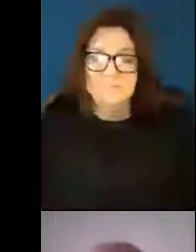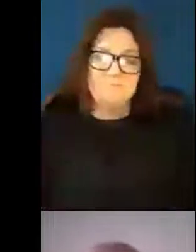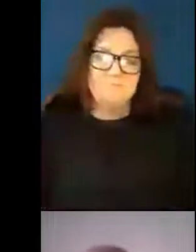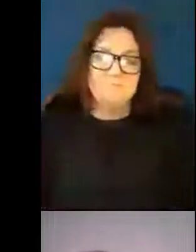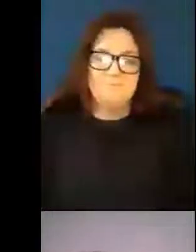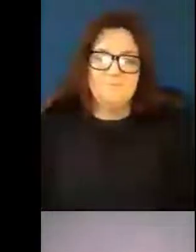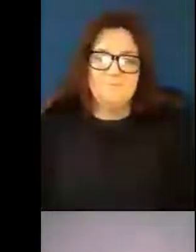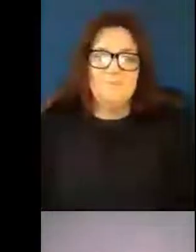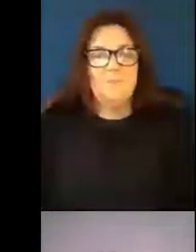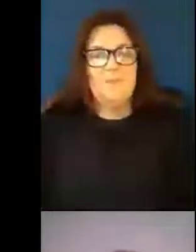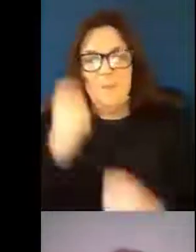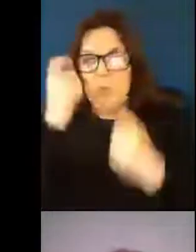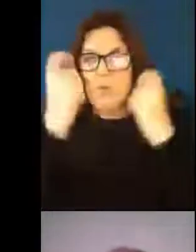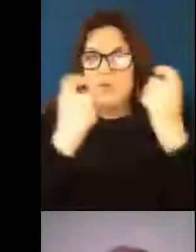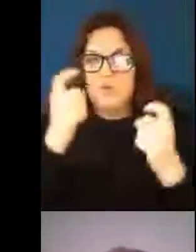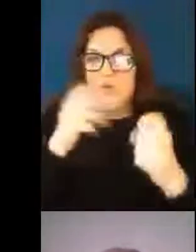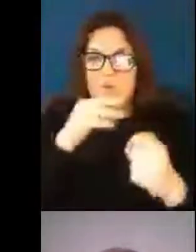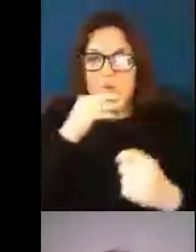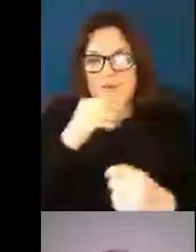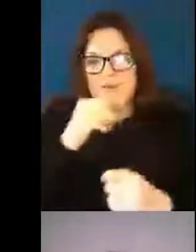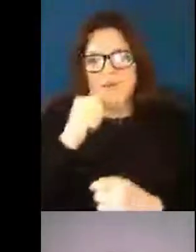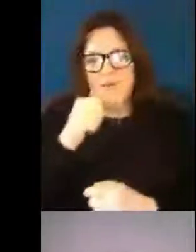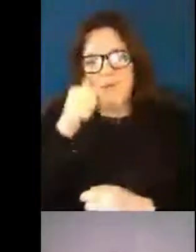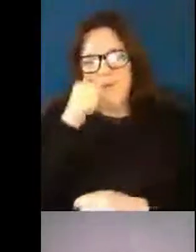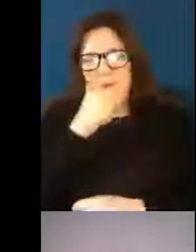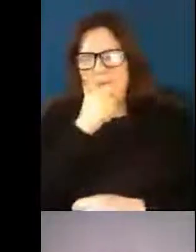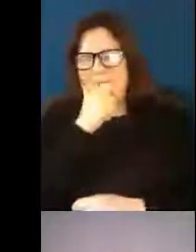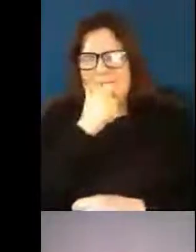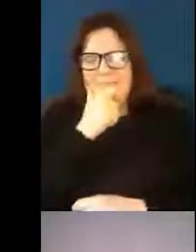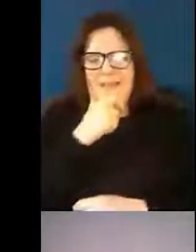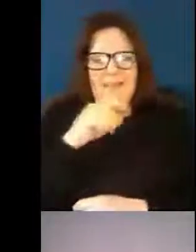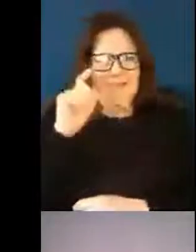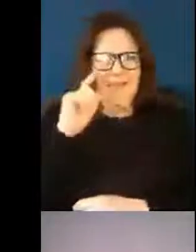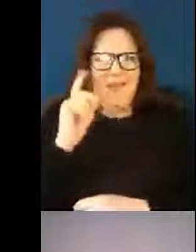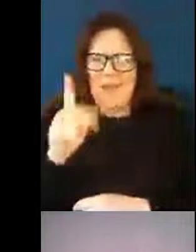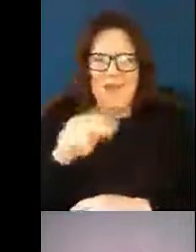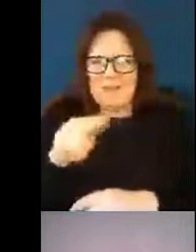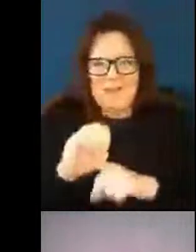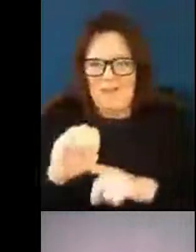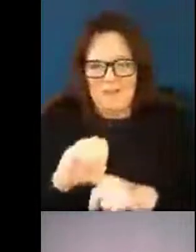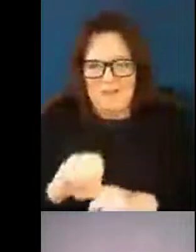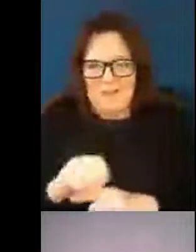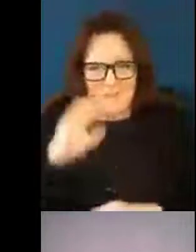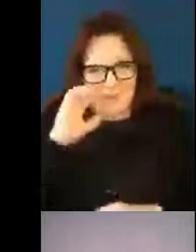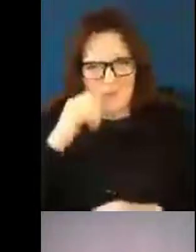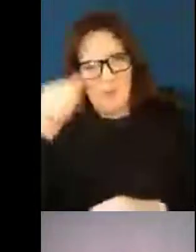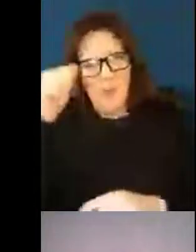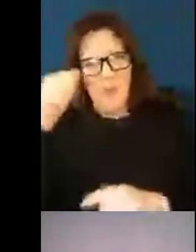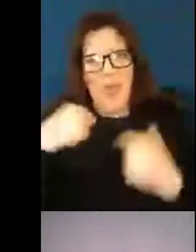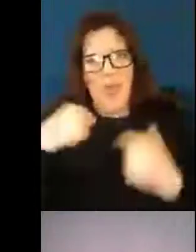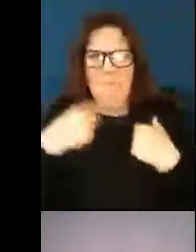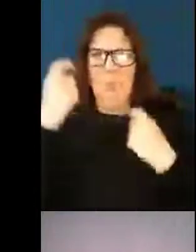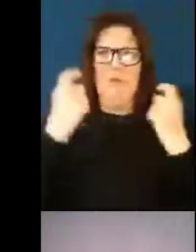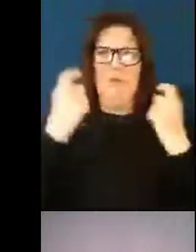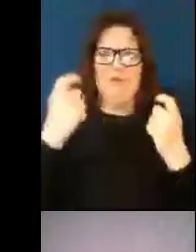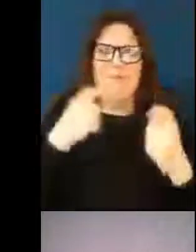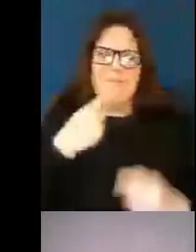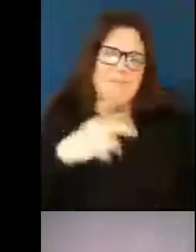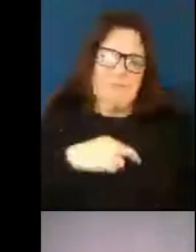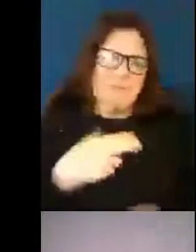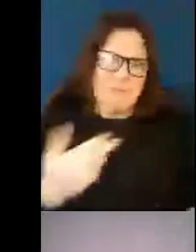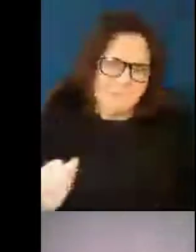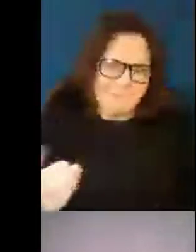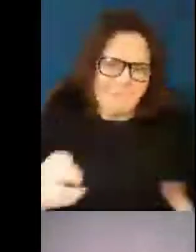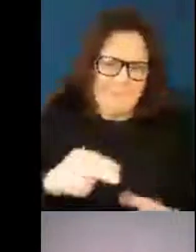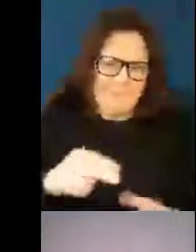in wondering so, you know that I think that it's not quite sufficient. So I think we also need to impact on the wider